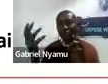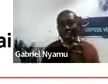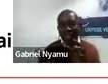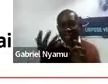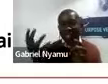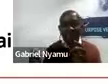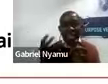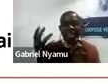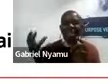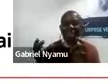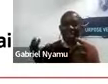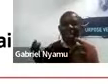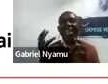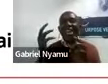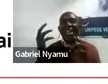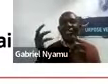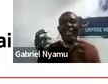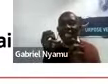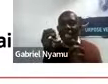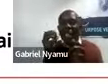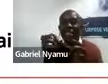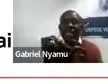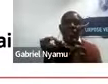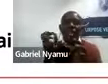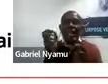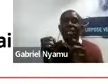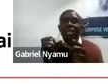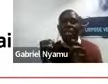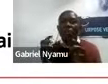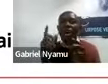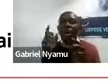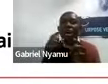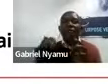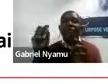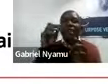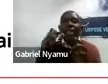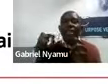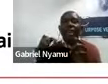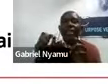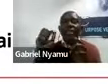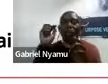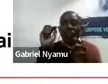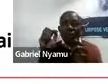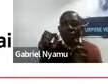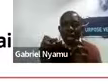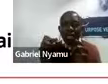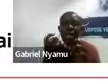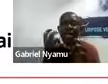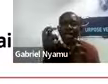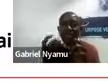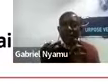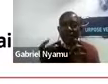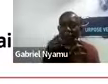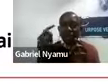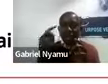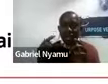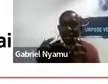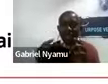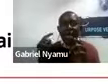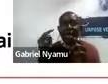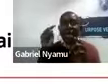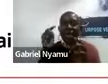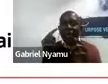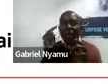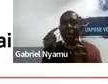know most of us have seen this many years back. So that Ikigai is actually the epicenter where everything else converges, like the gravity of